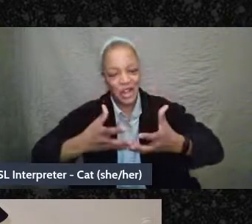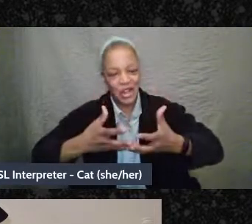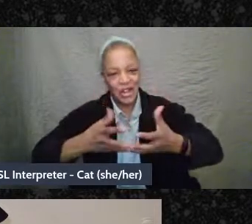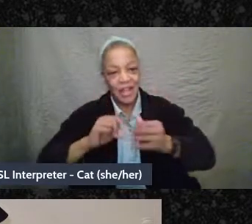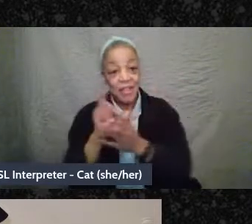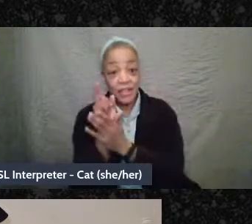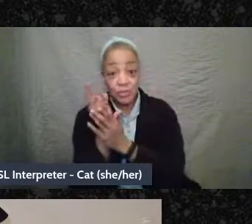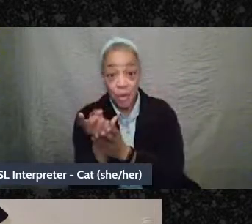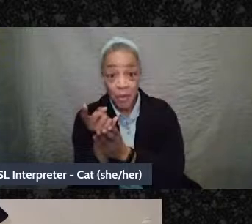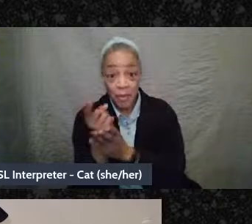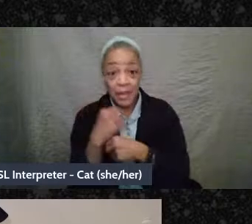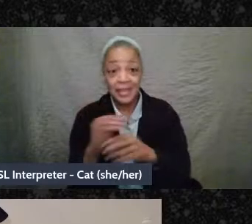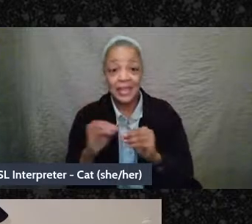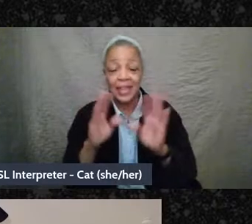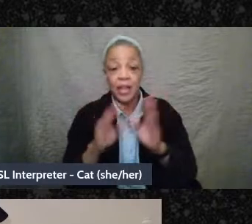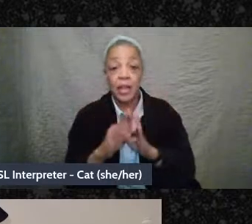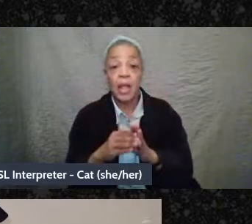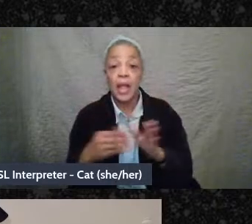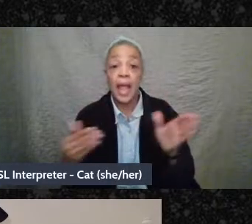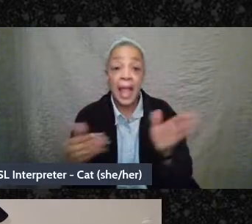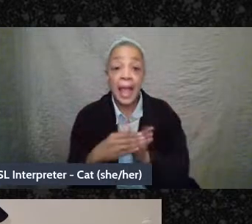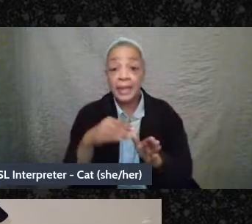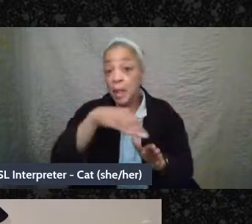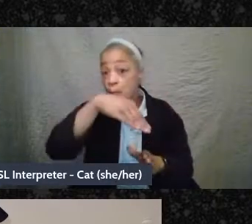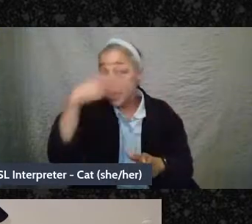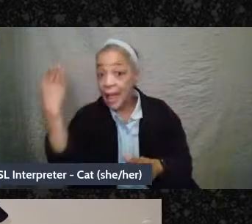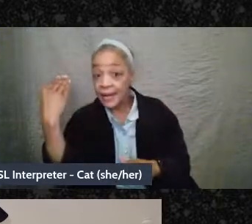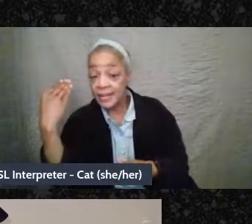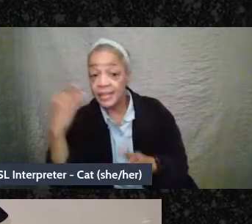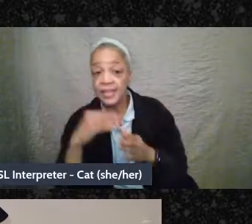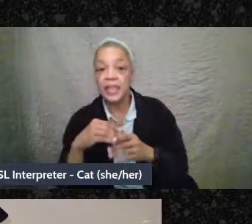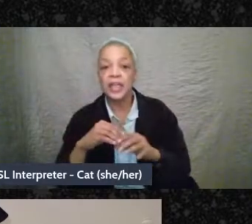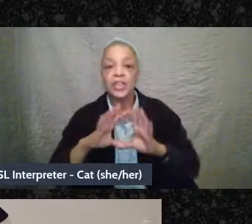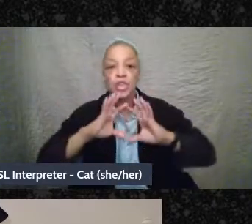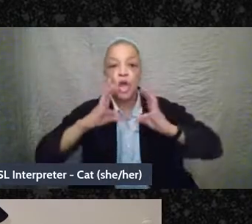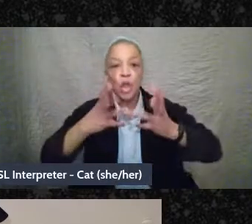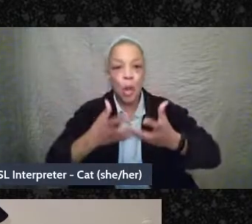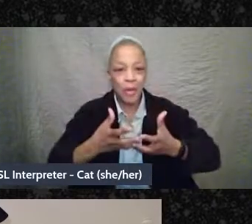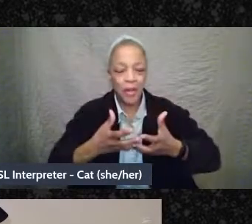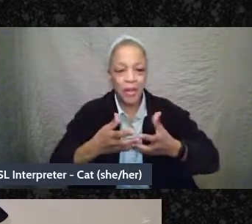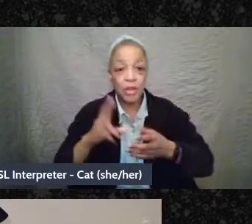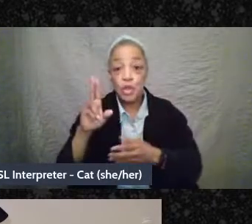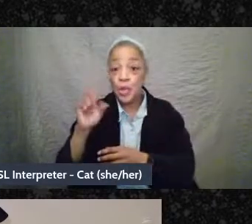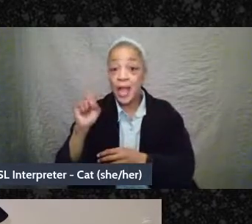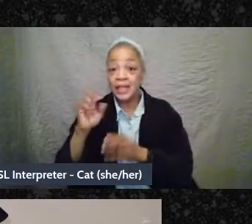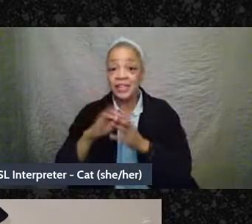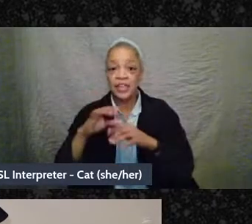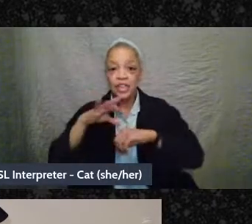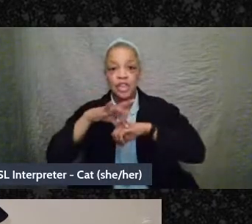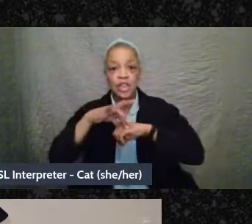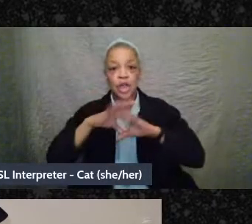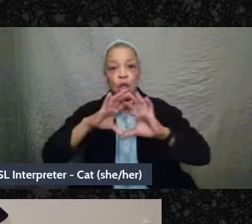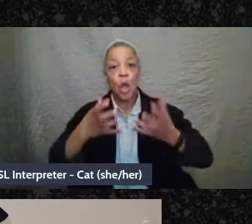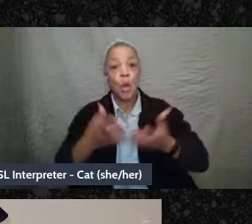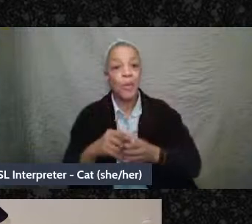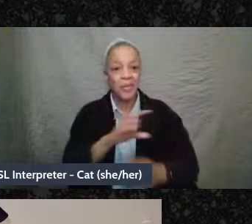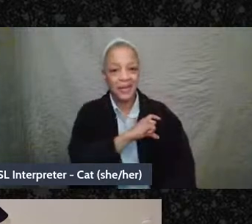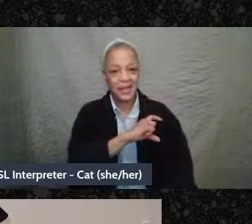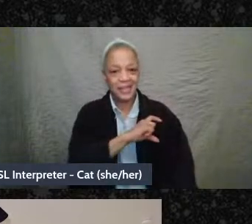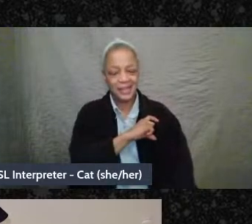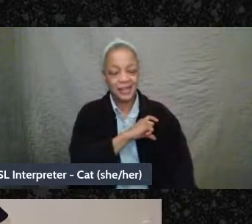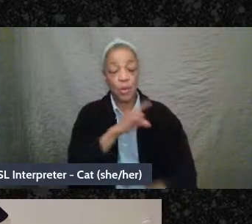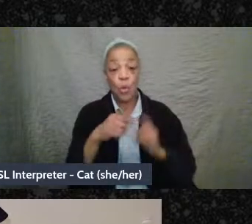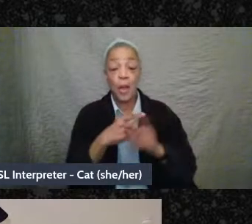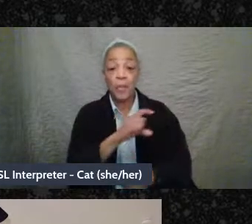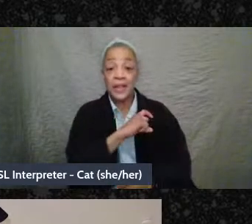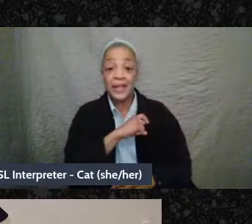really clear that anti-Blackness is global, that the US is the global police, and that wherever, police and militarism